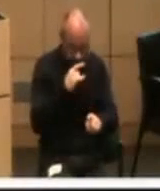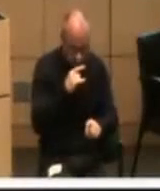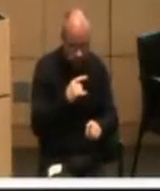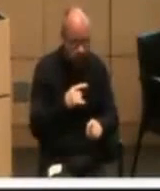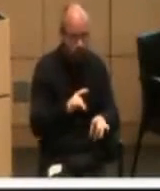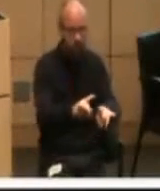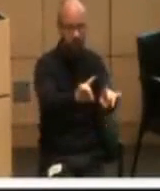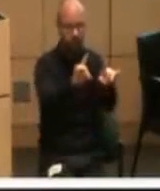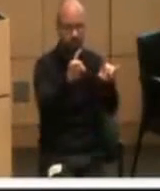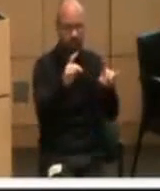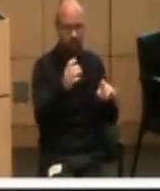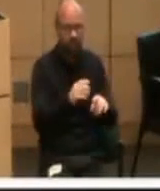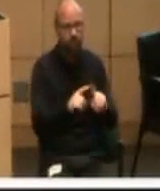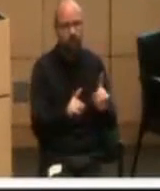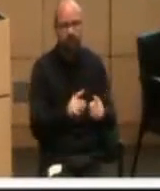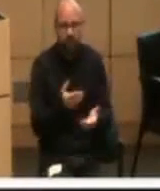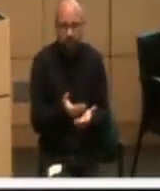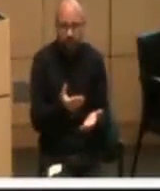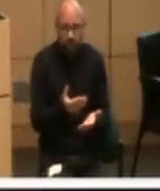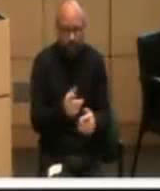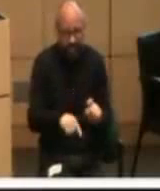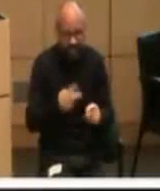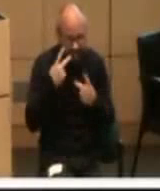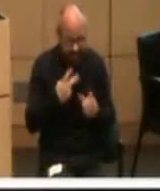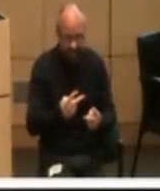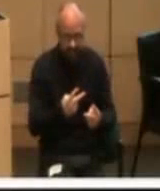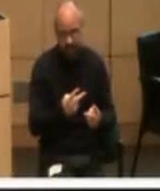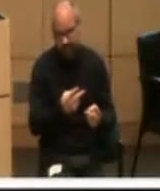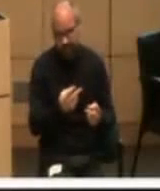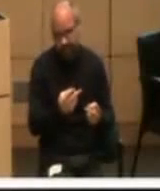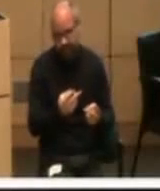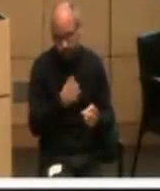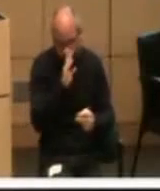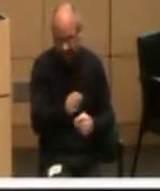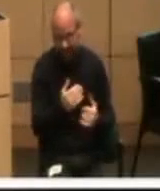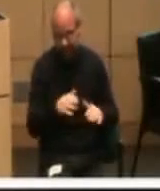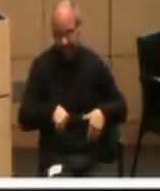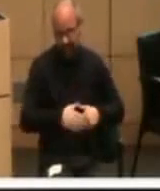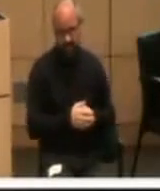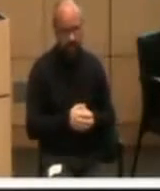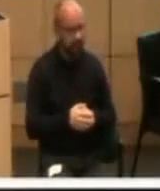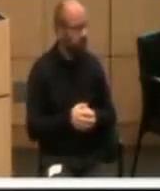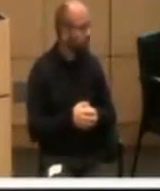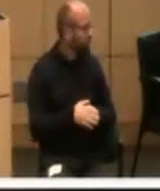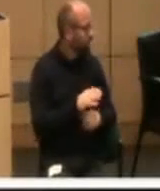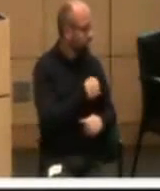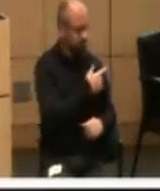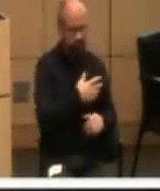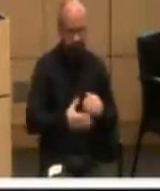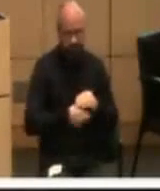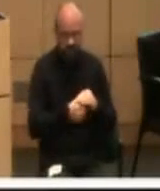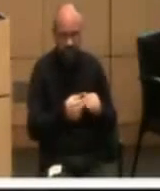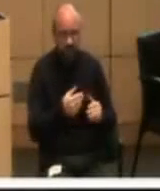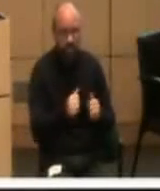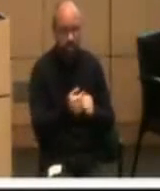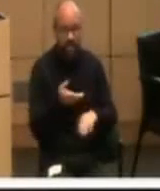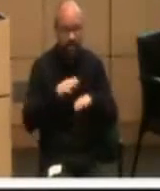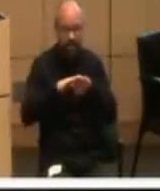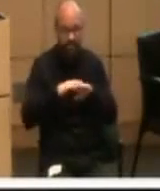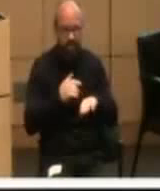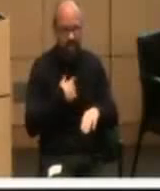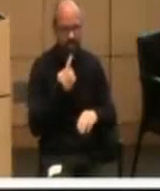yet. And with respect to the question about amplification, I think, again, I feel like I just keep saying we don't know.